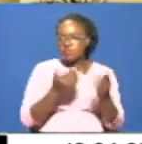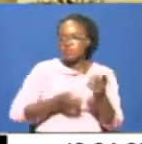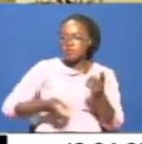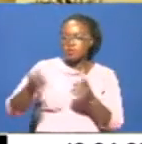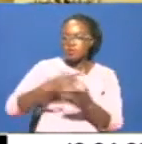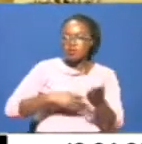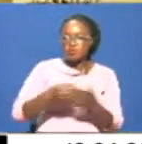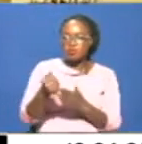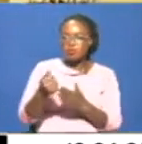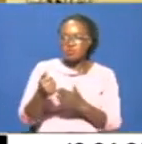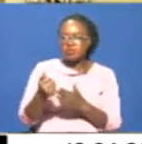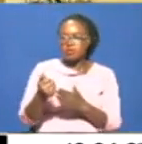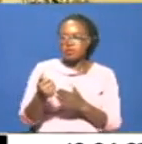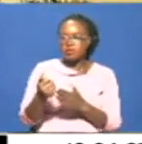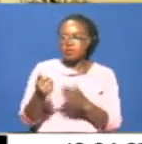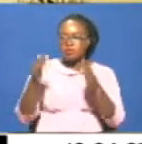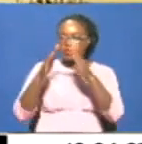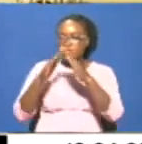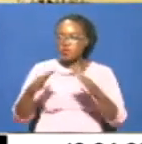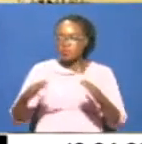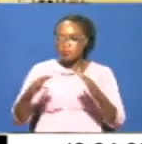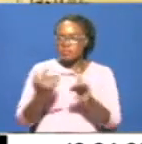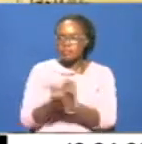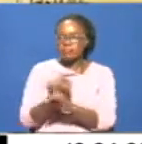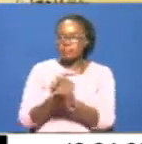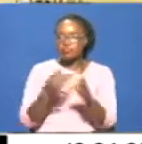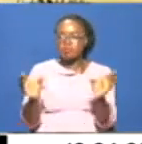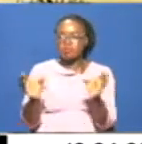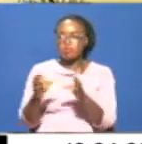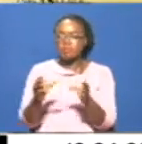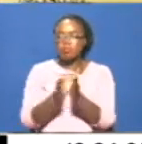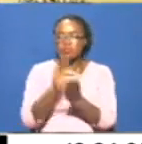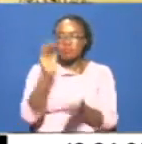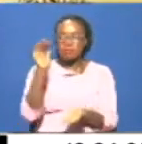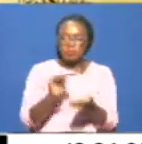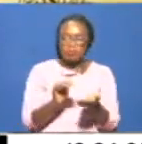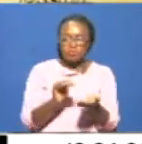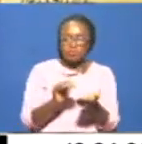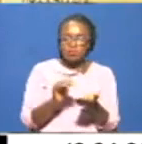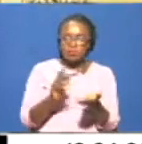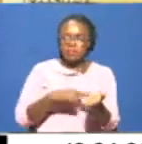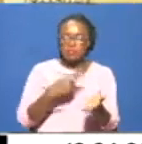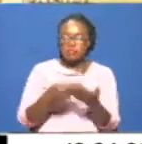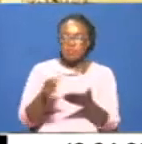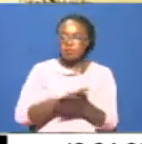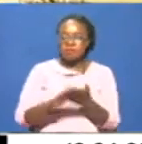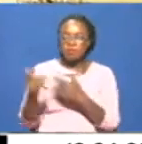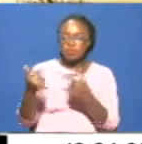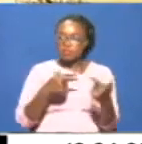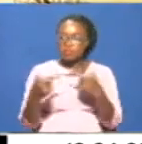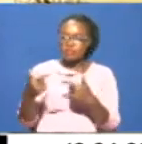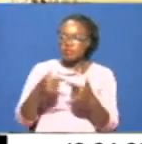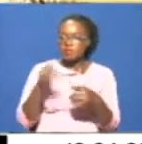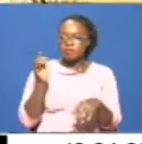power of the household of these communities and reduce the resource-based conflict in